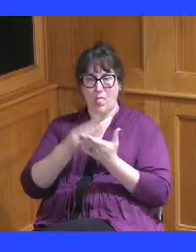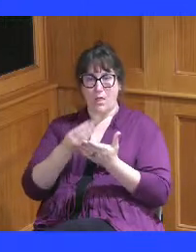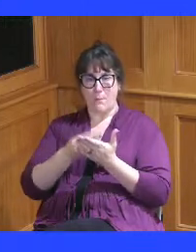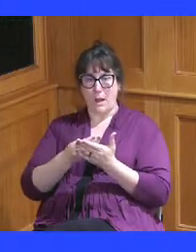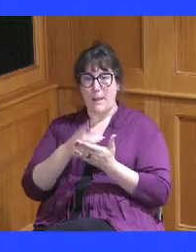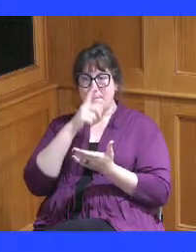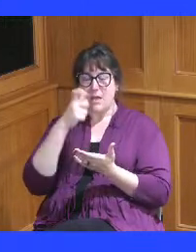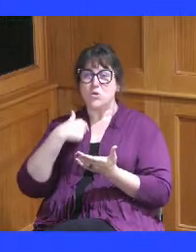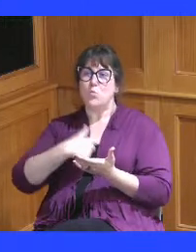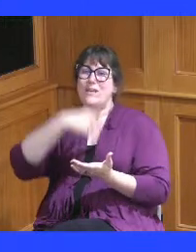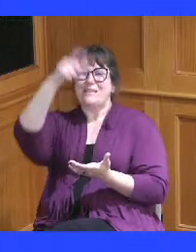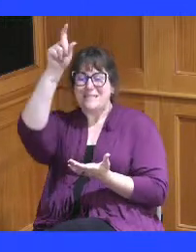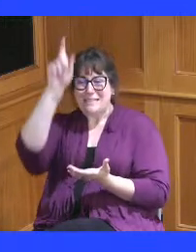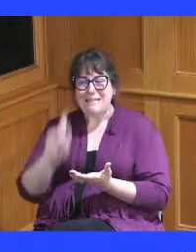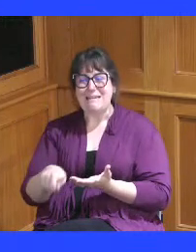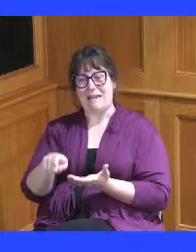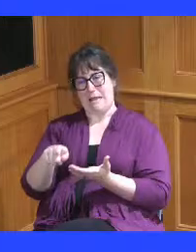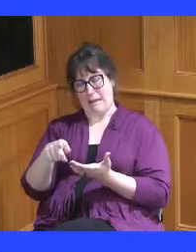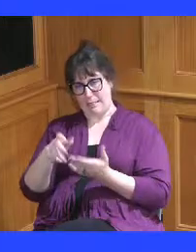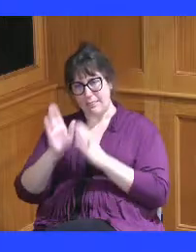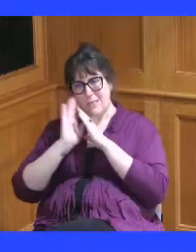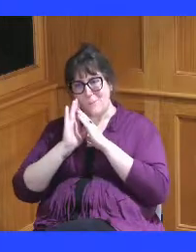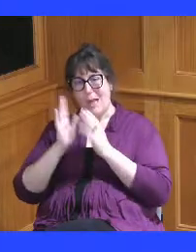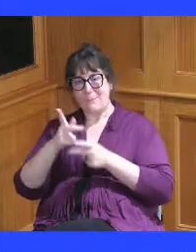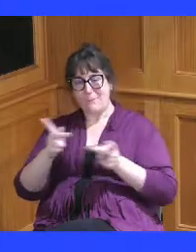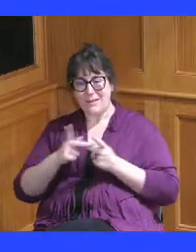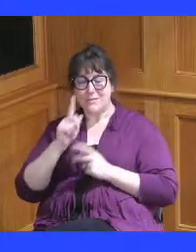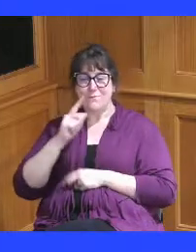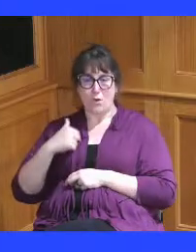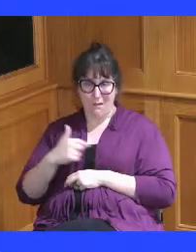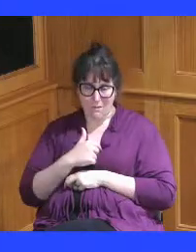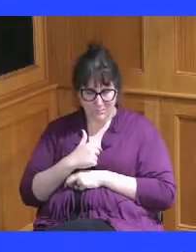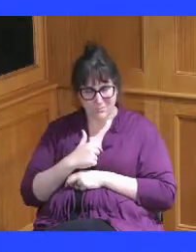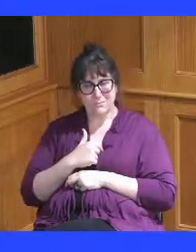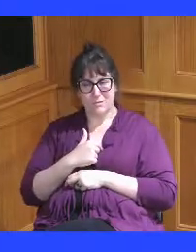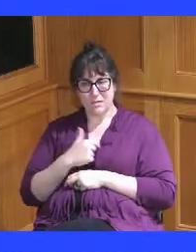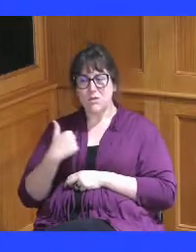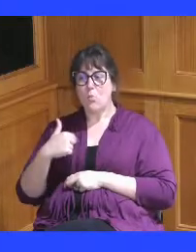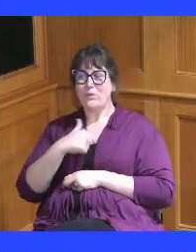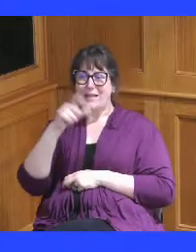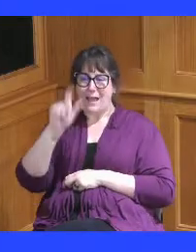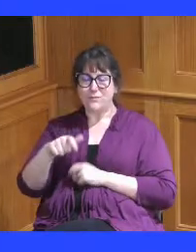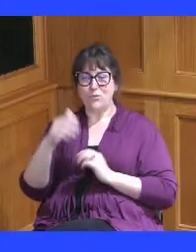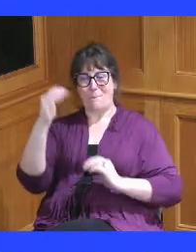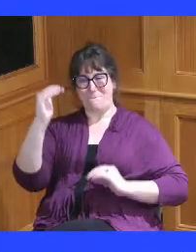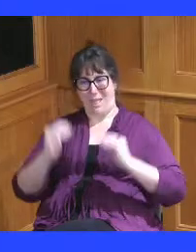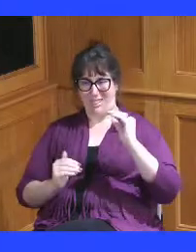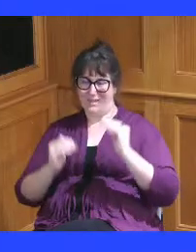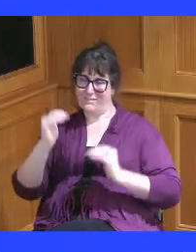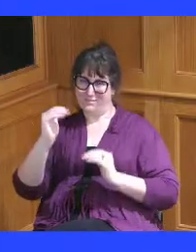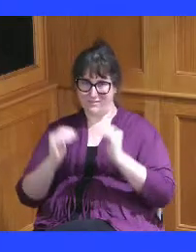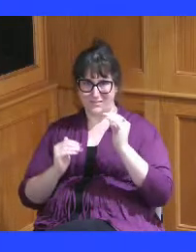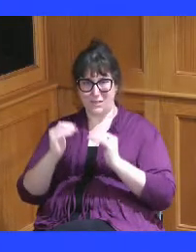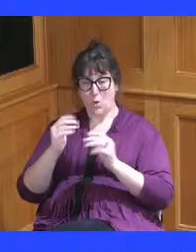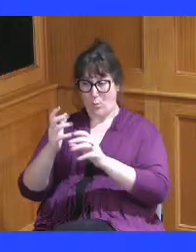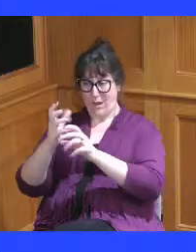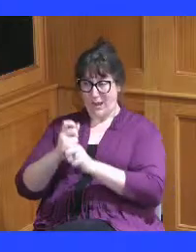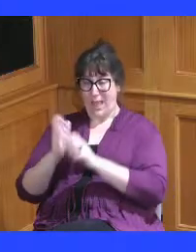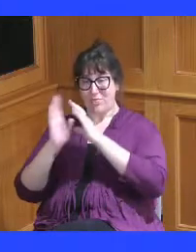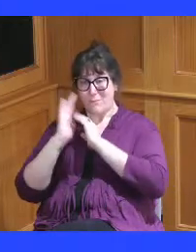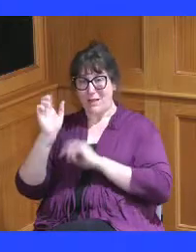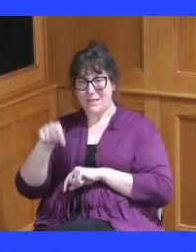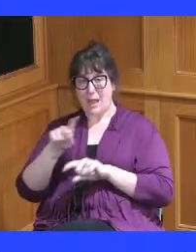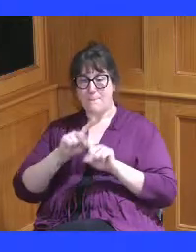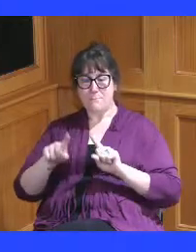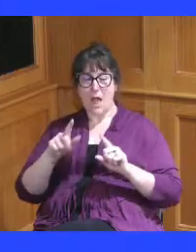need the beds. So we need to figure out a way to kind of balance that out to the point where we're getting the beds, but the youth are also